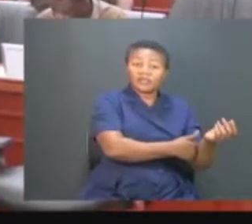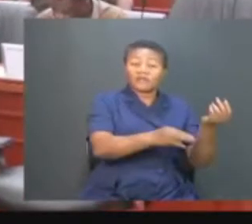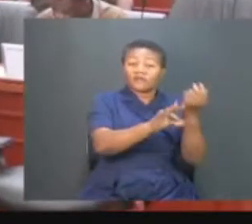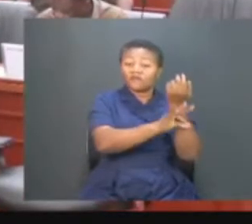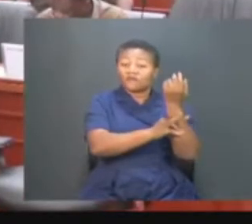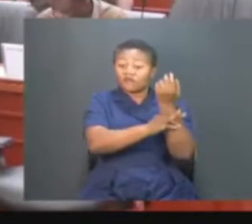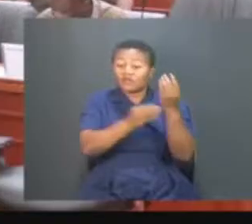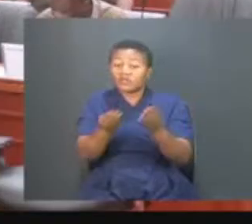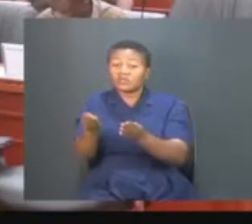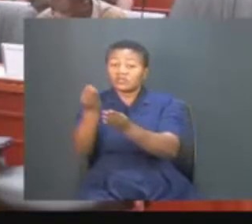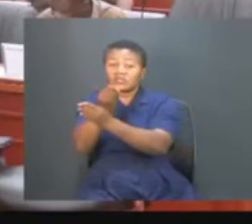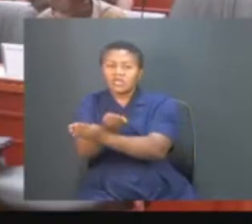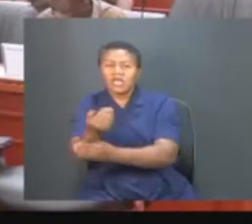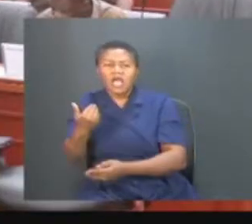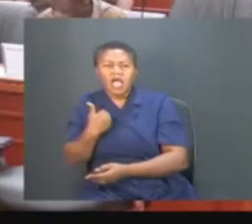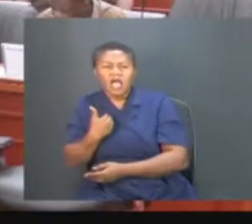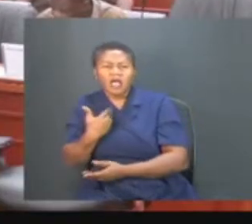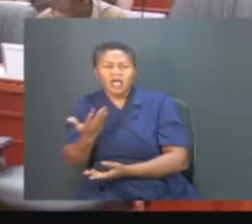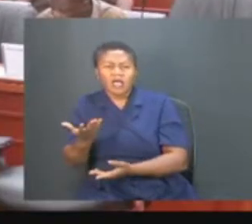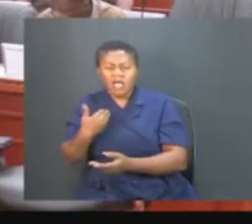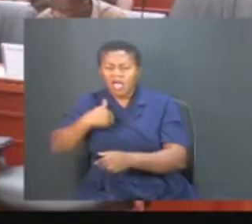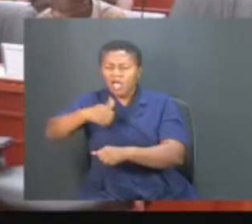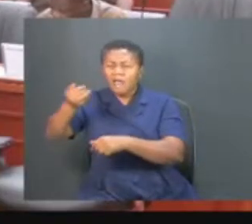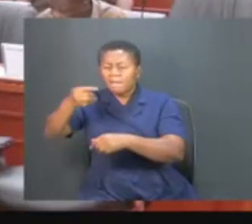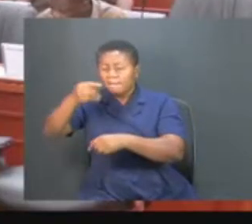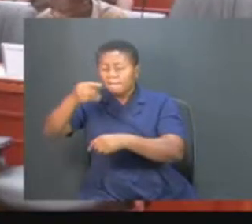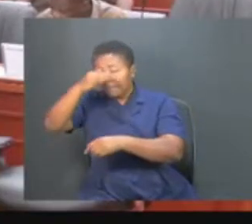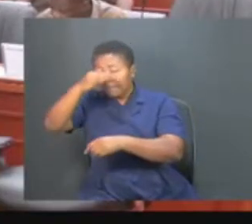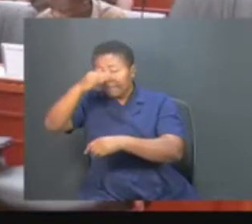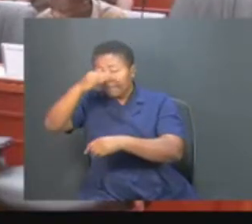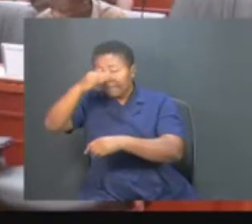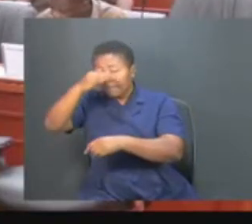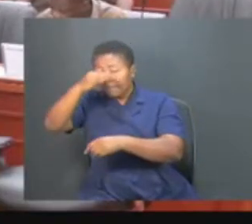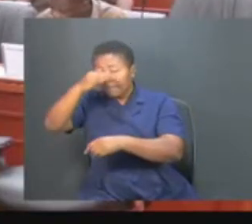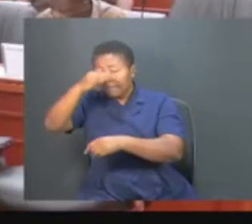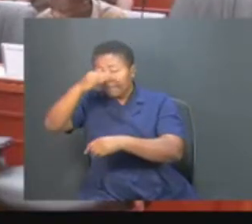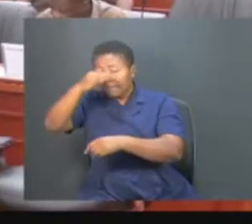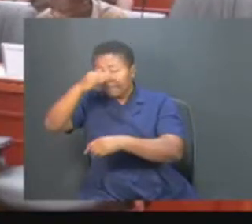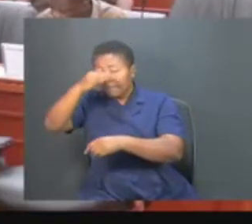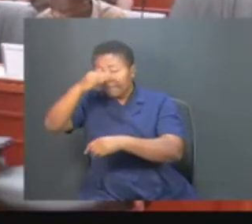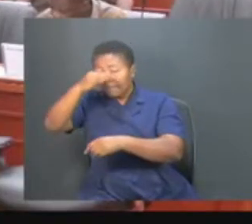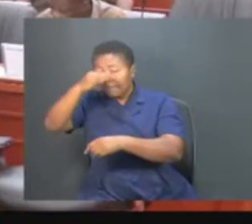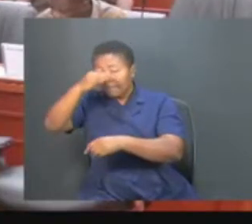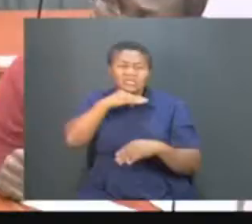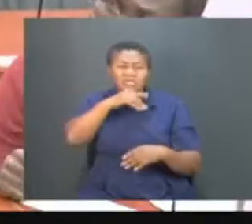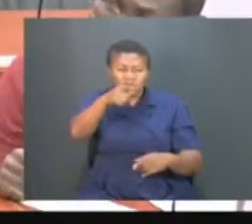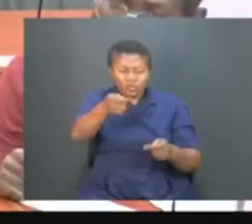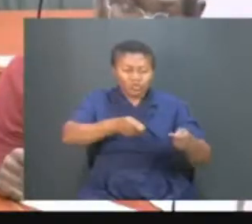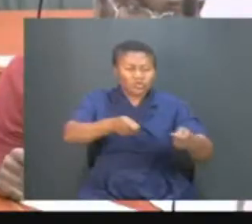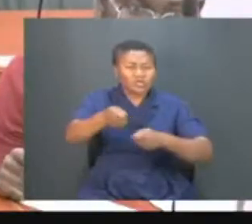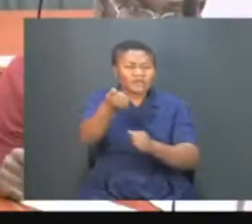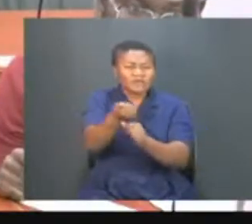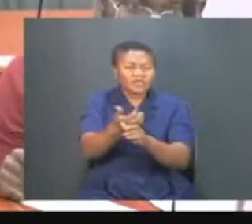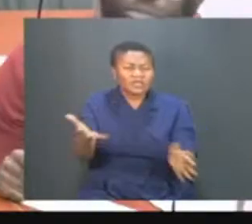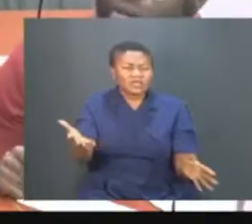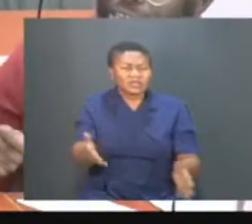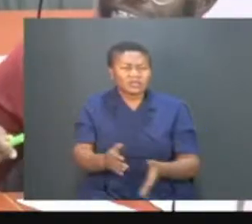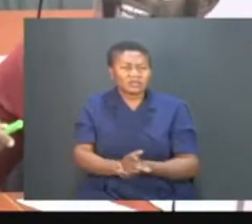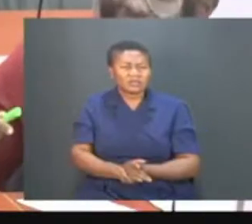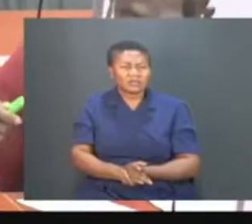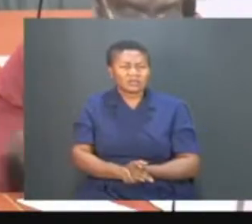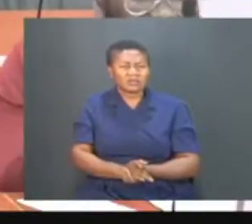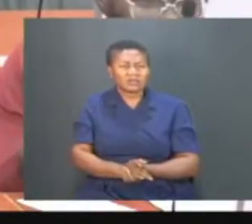market rates, and you are going about lying and behaving like we are in control of our economy. You are